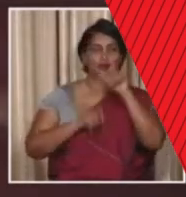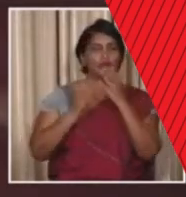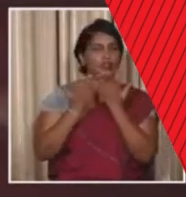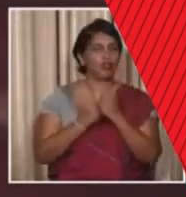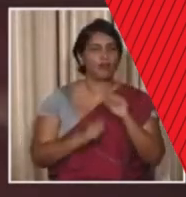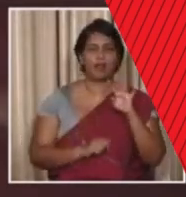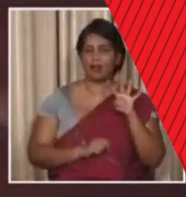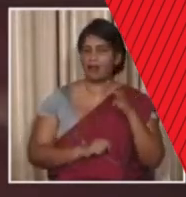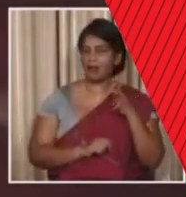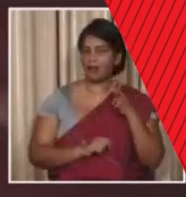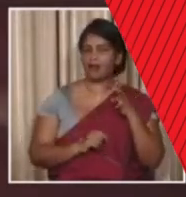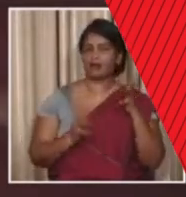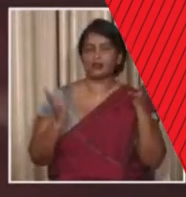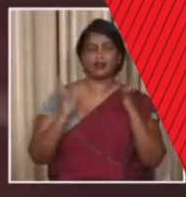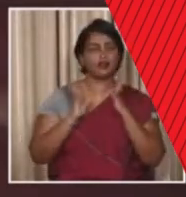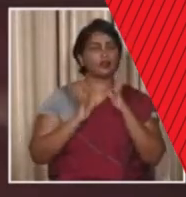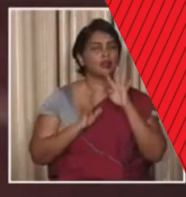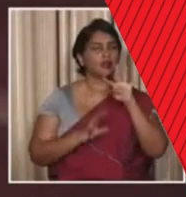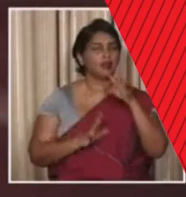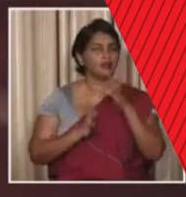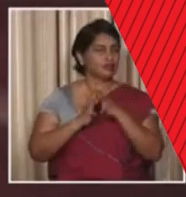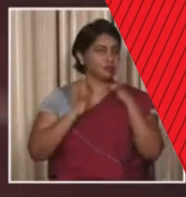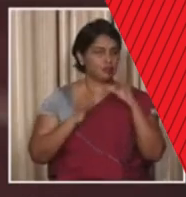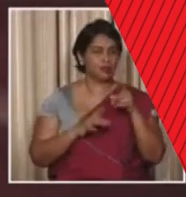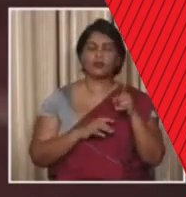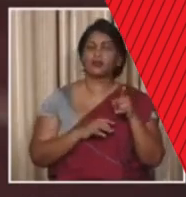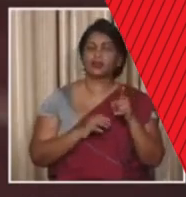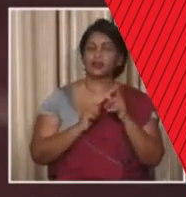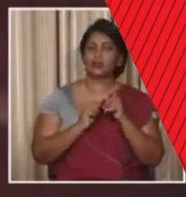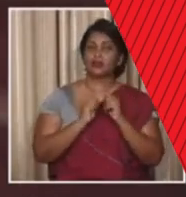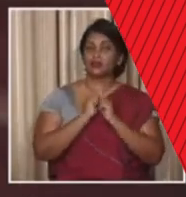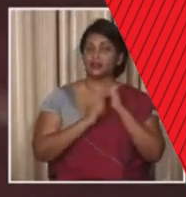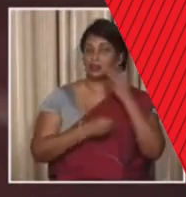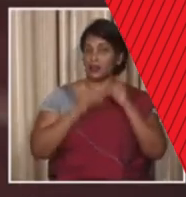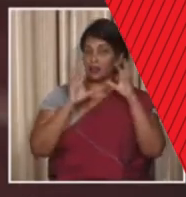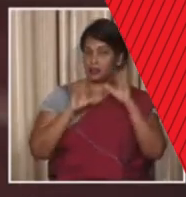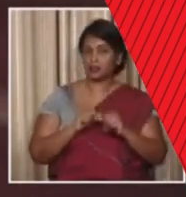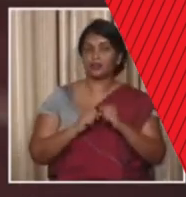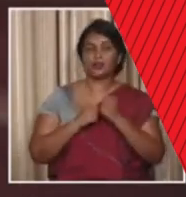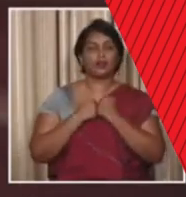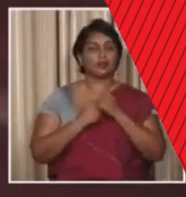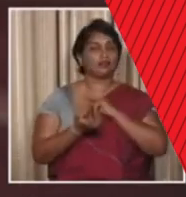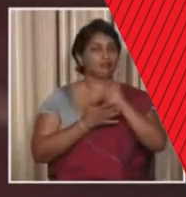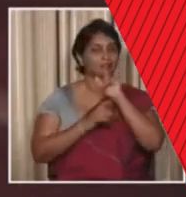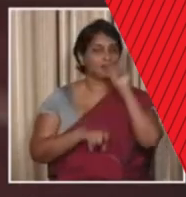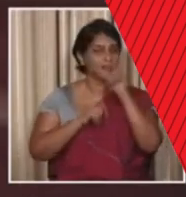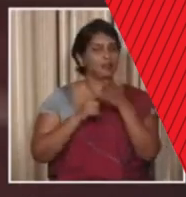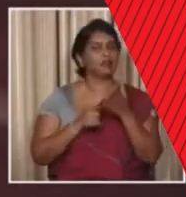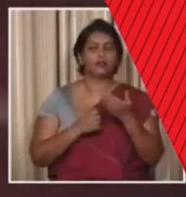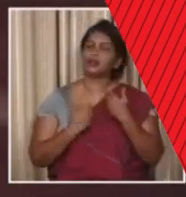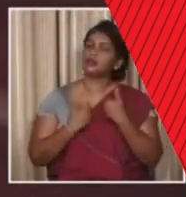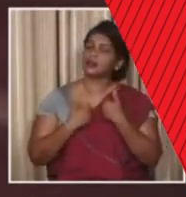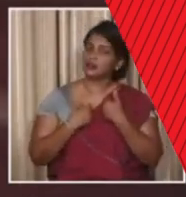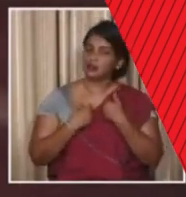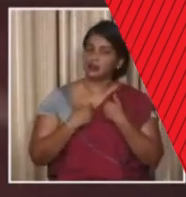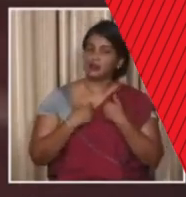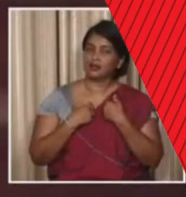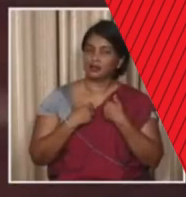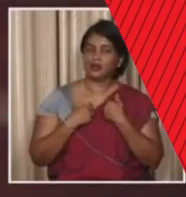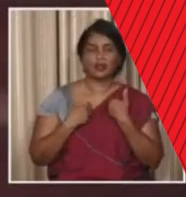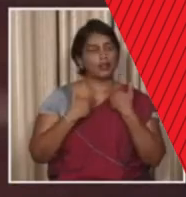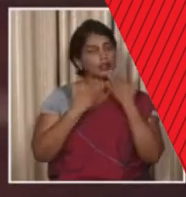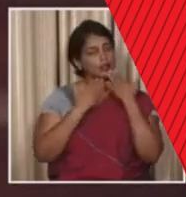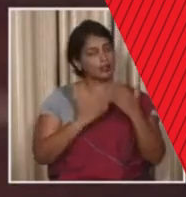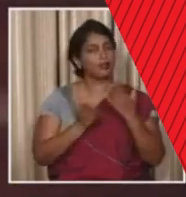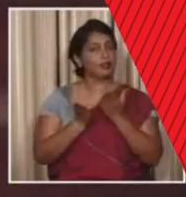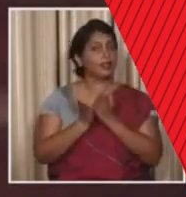there. I humbly thanked India for saving Sri Lanka for the last 13 to 14 months